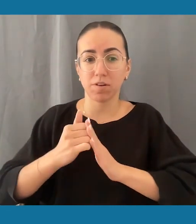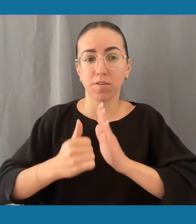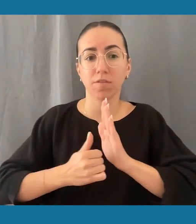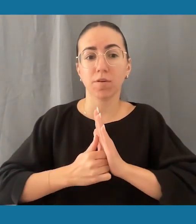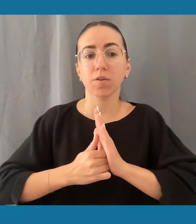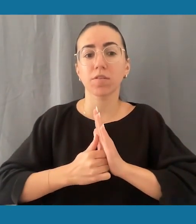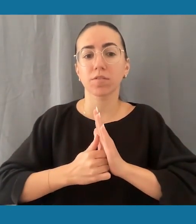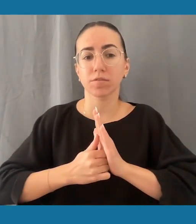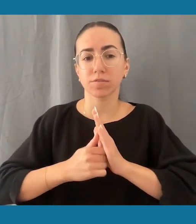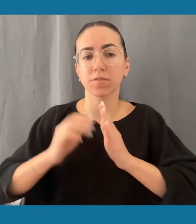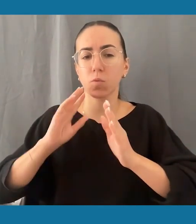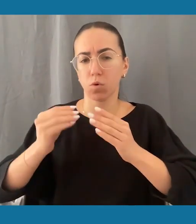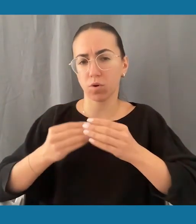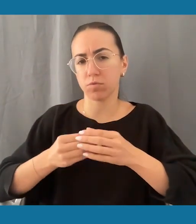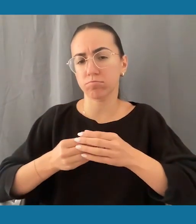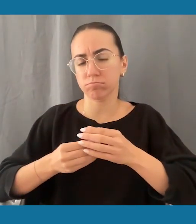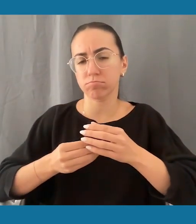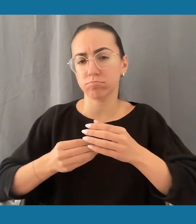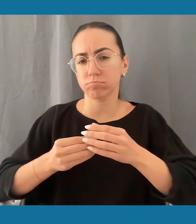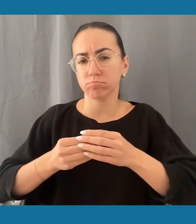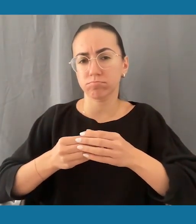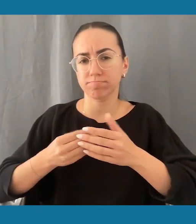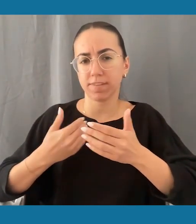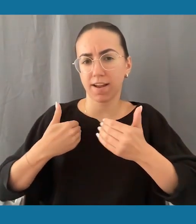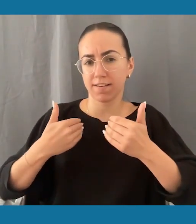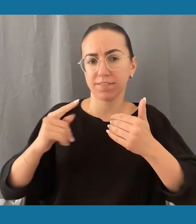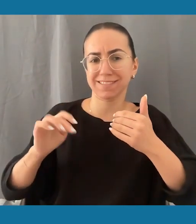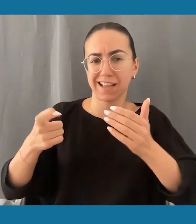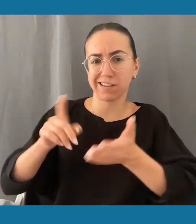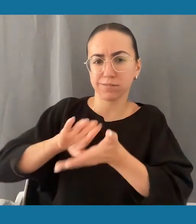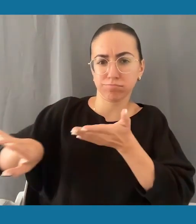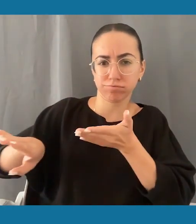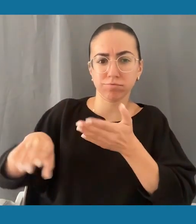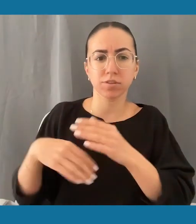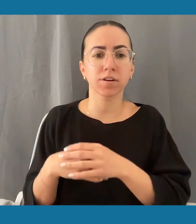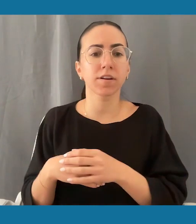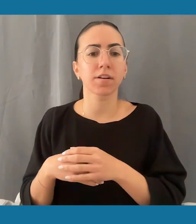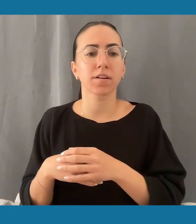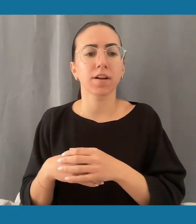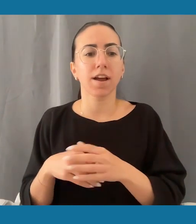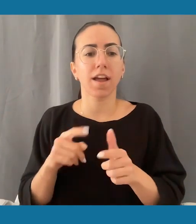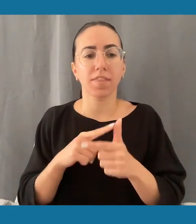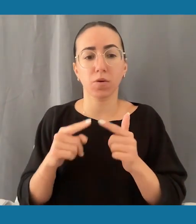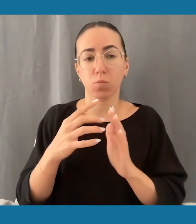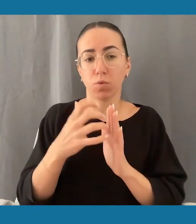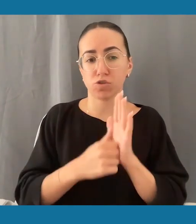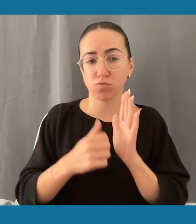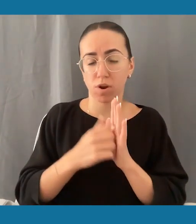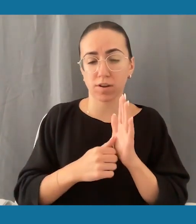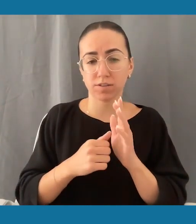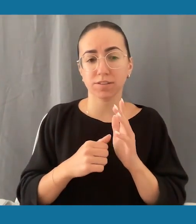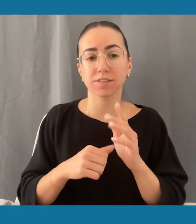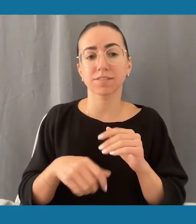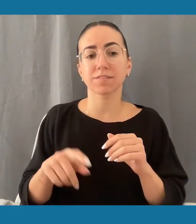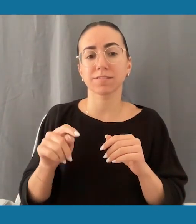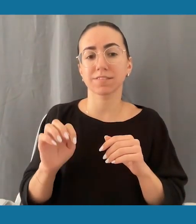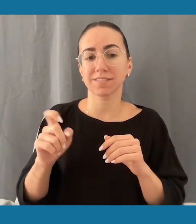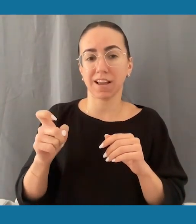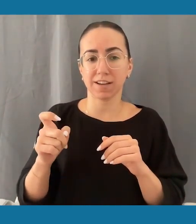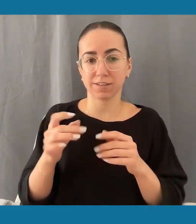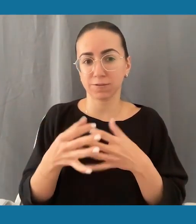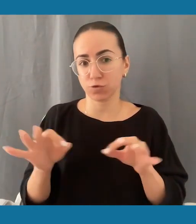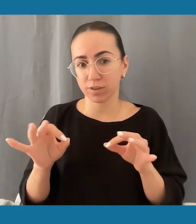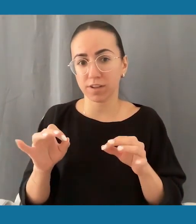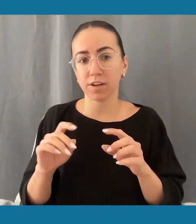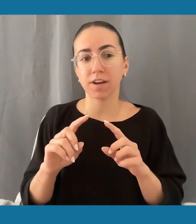tax deferred. And withdrawals from the account, when properly used for qualified disability expenses, which we'll go